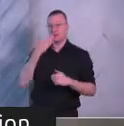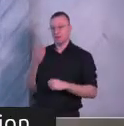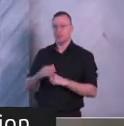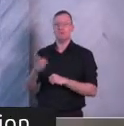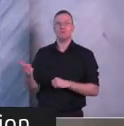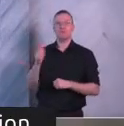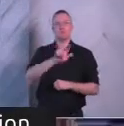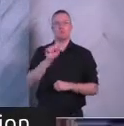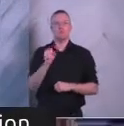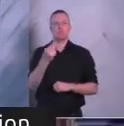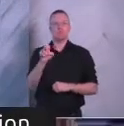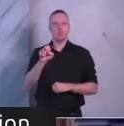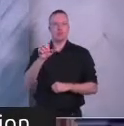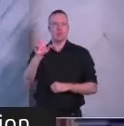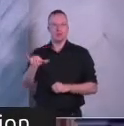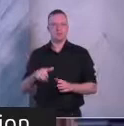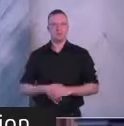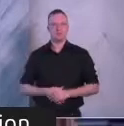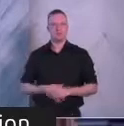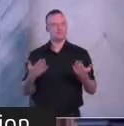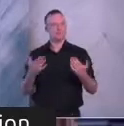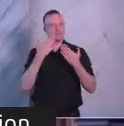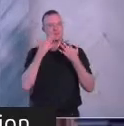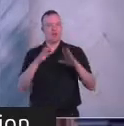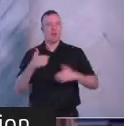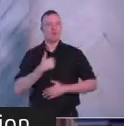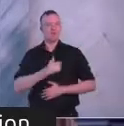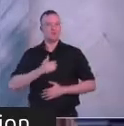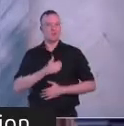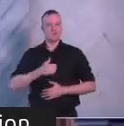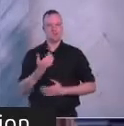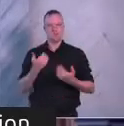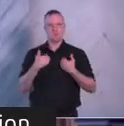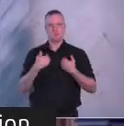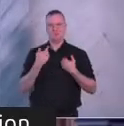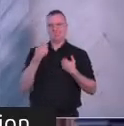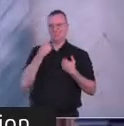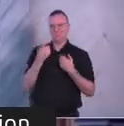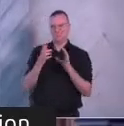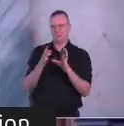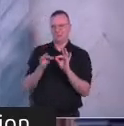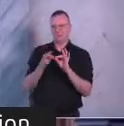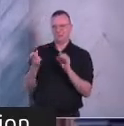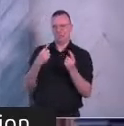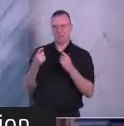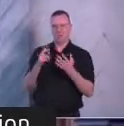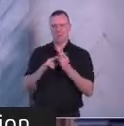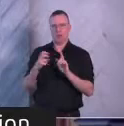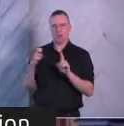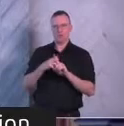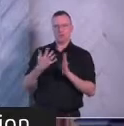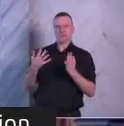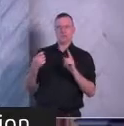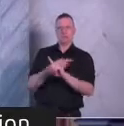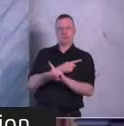this question to you, please. Thank you. I apologize. I didn't have the last few questions, so these are catching me off guard a little